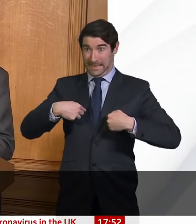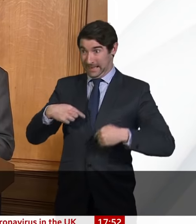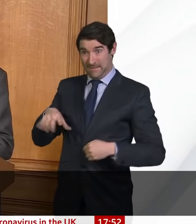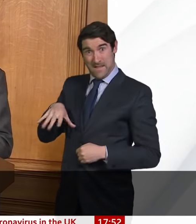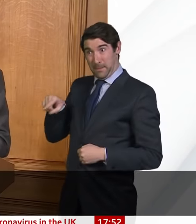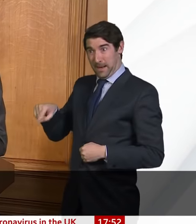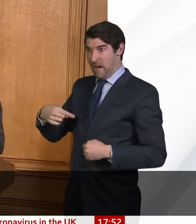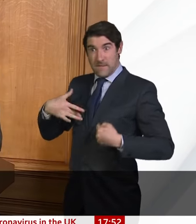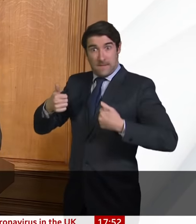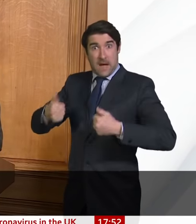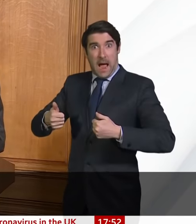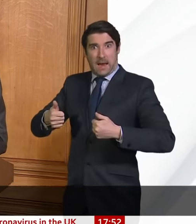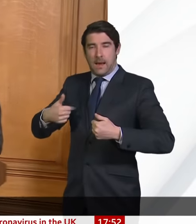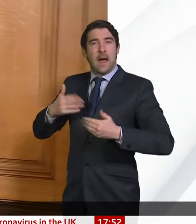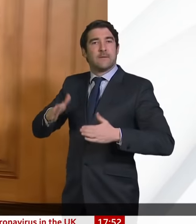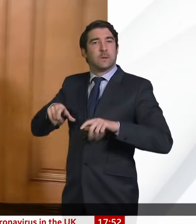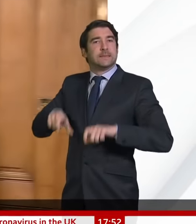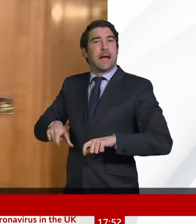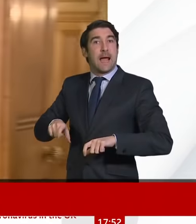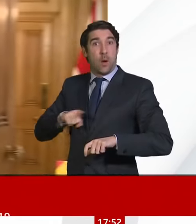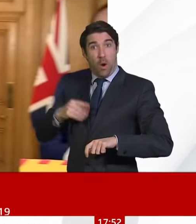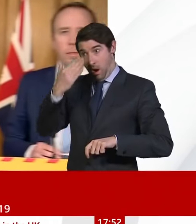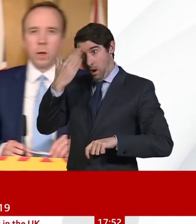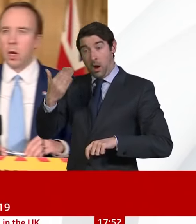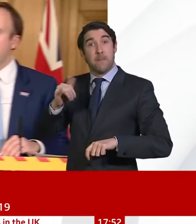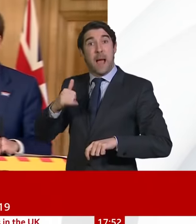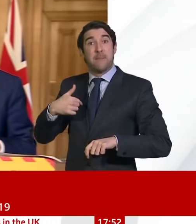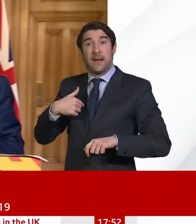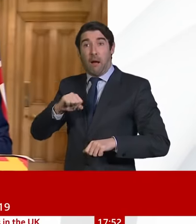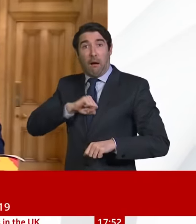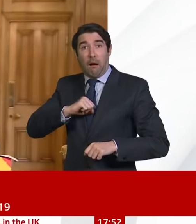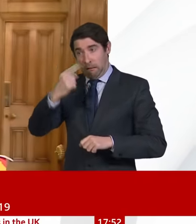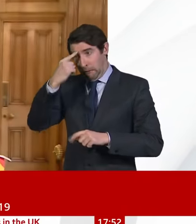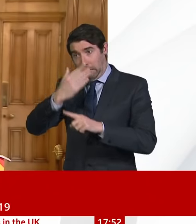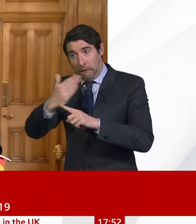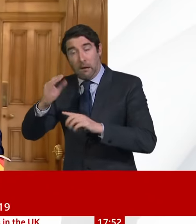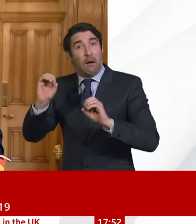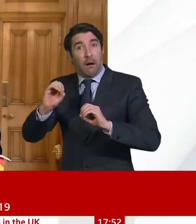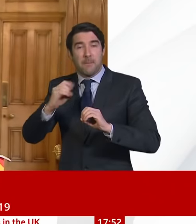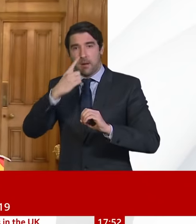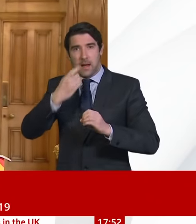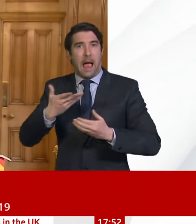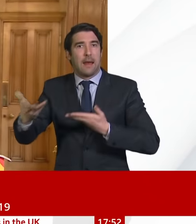back to work. Thanks very much. Next question from Robert Peston, ITV.